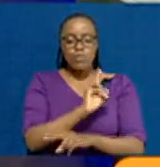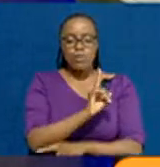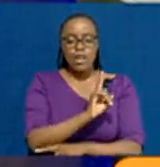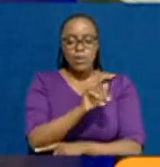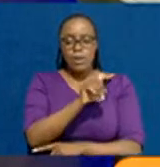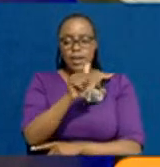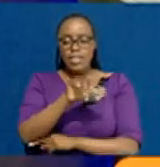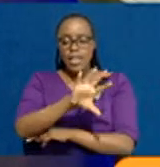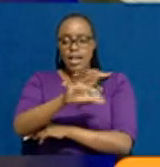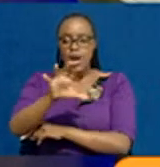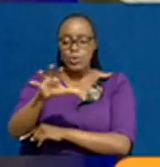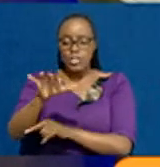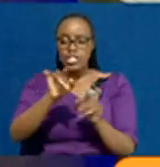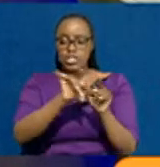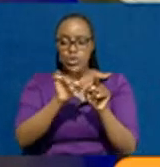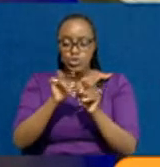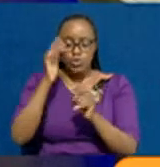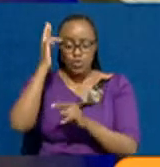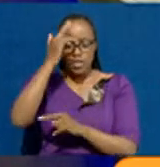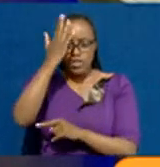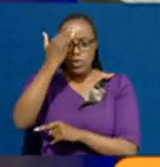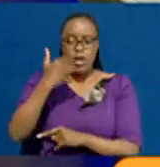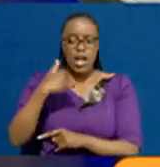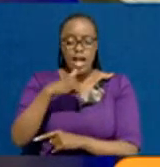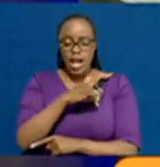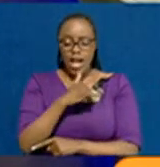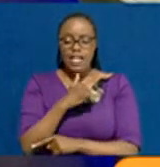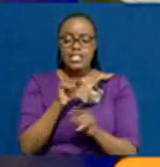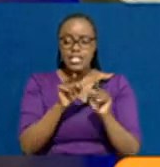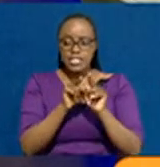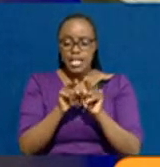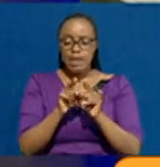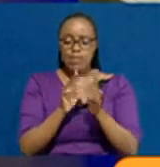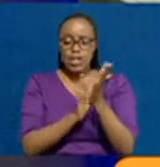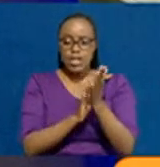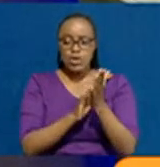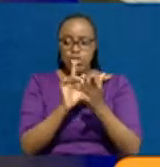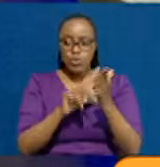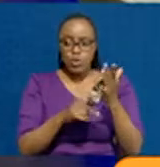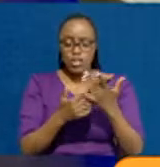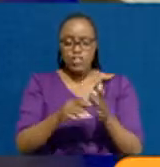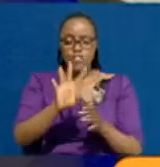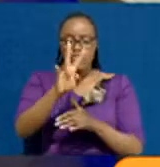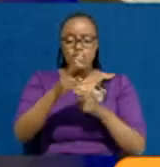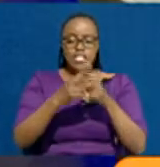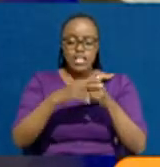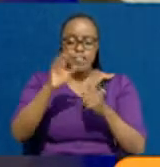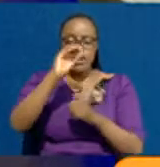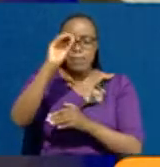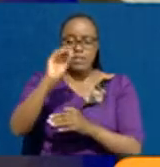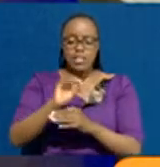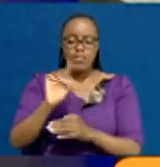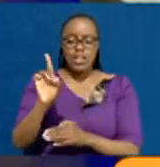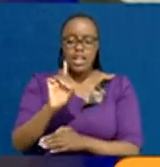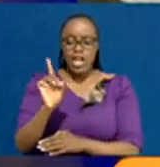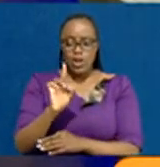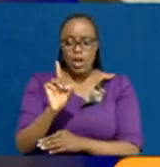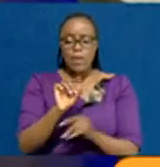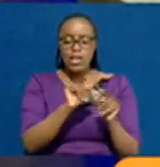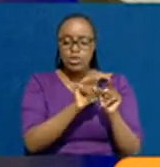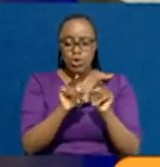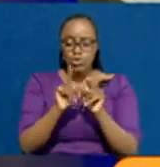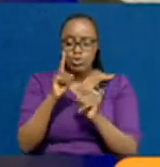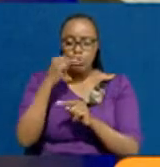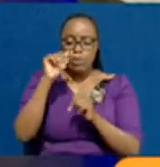the other counties. And that is why we would still recommend for the 47% of Nairobians who have not